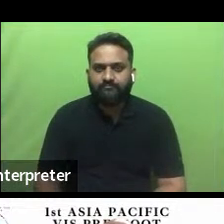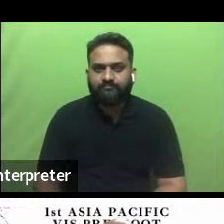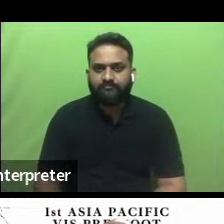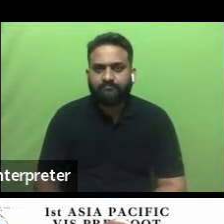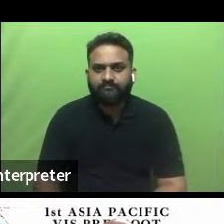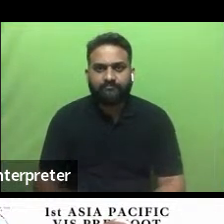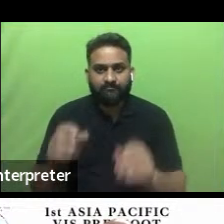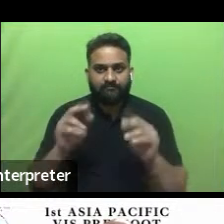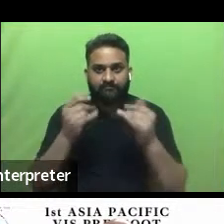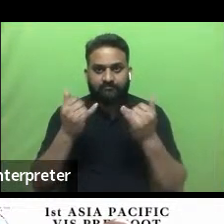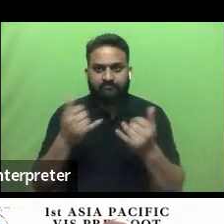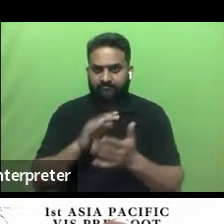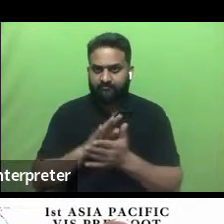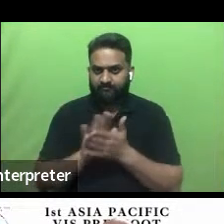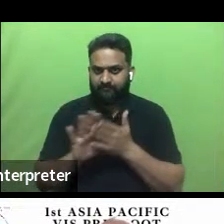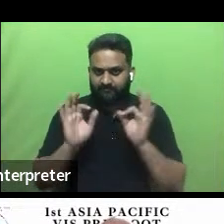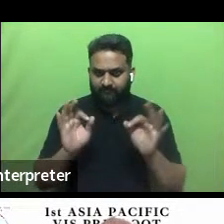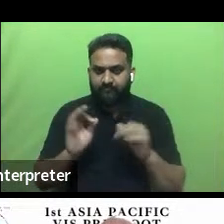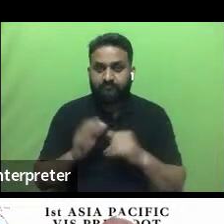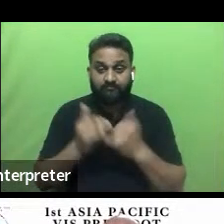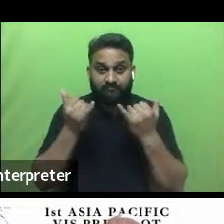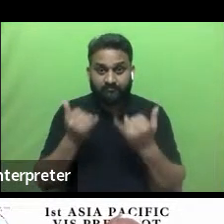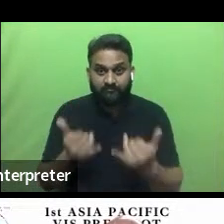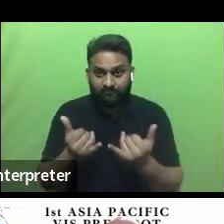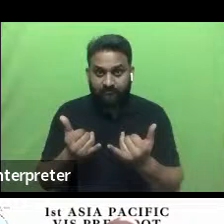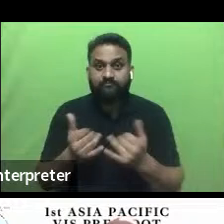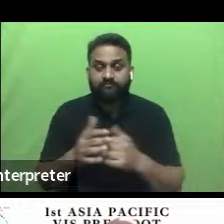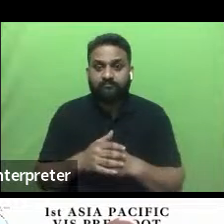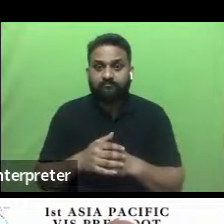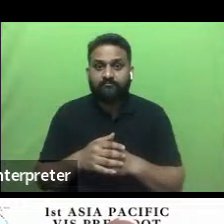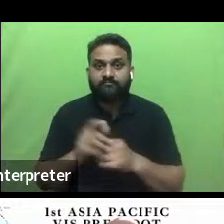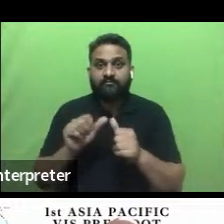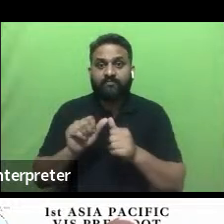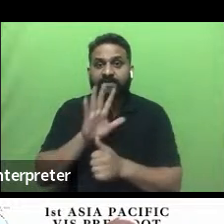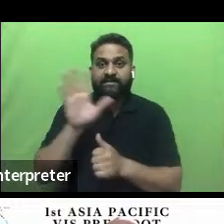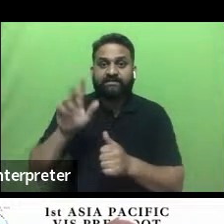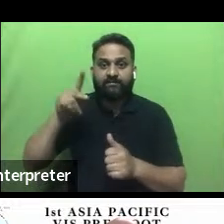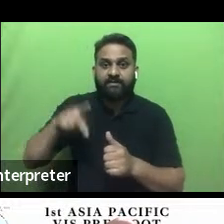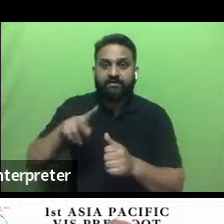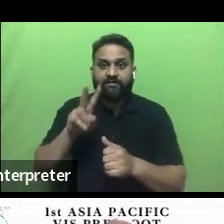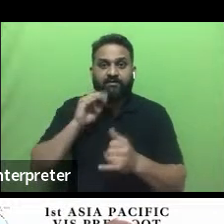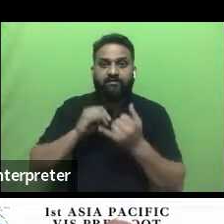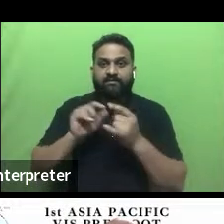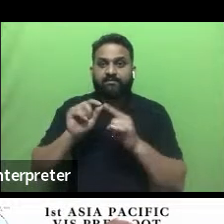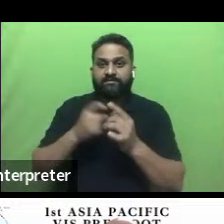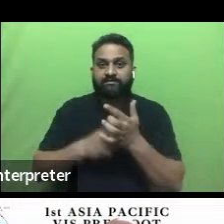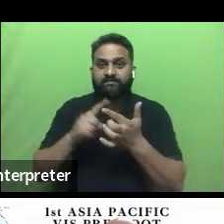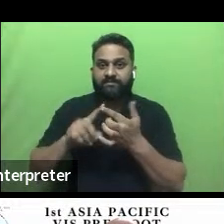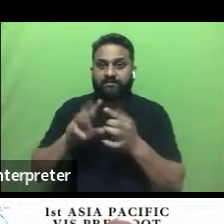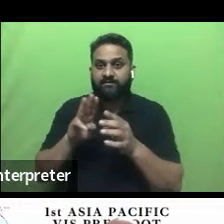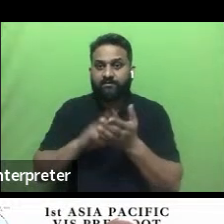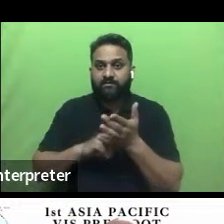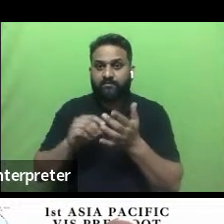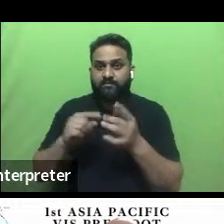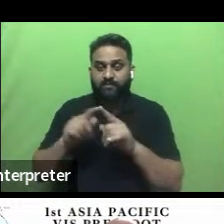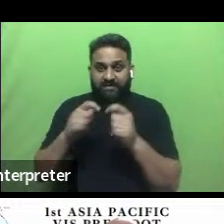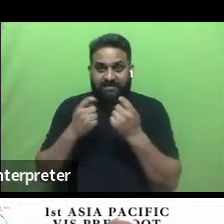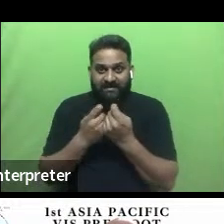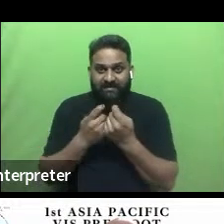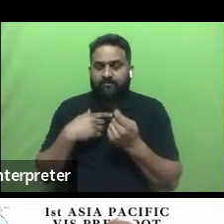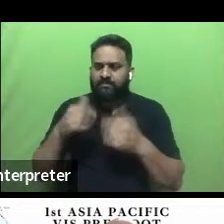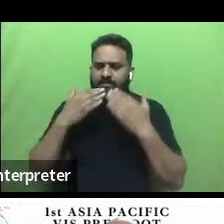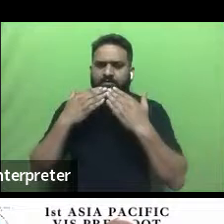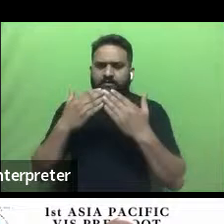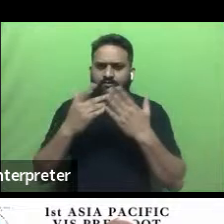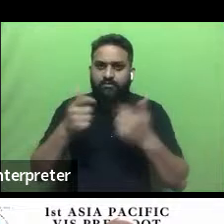Okay, I'm done. On behalf of the Asia Pacific WISP Pre-Moot organizing team, I would like to thank the arbitrators for